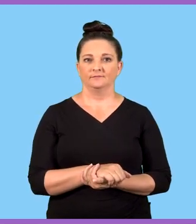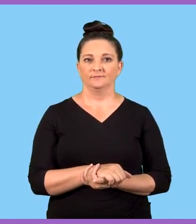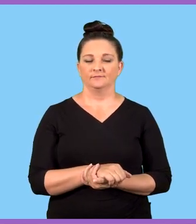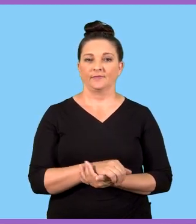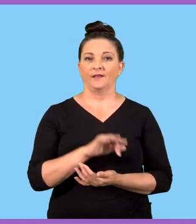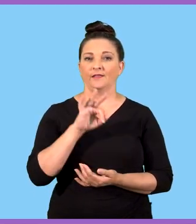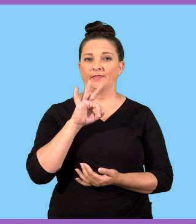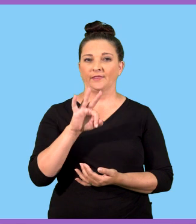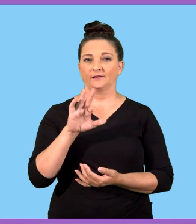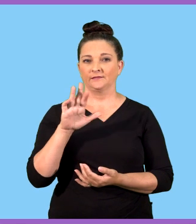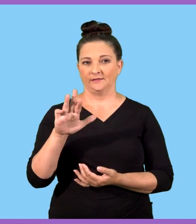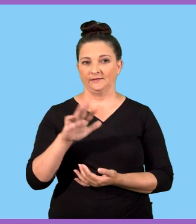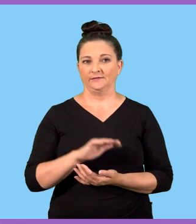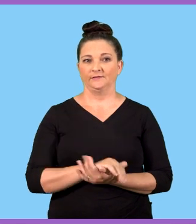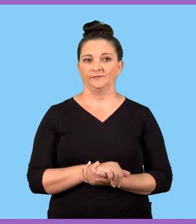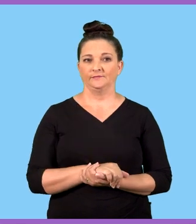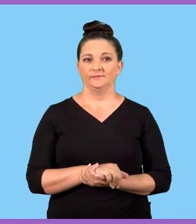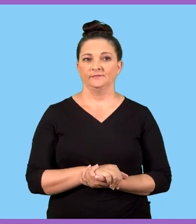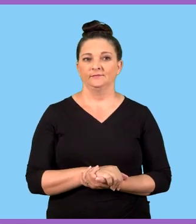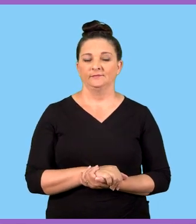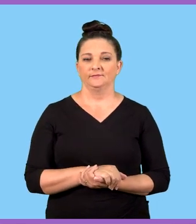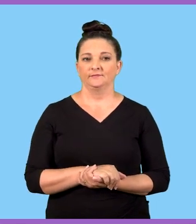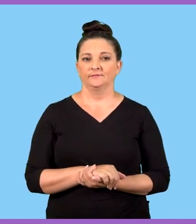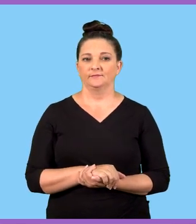Then we have another 39.